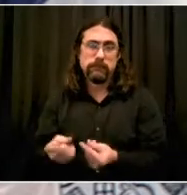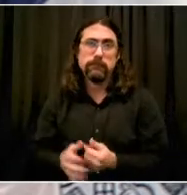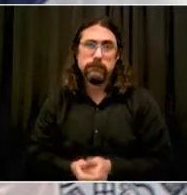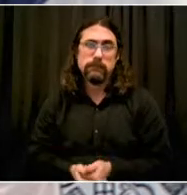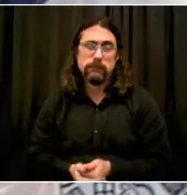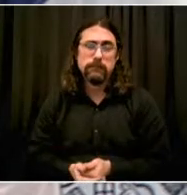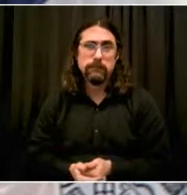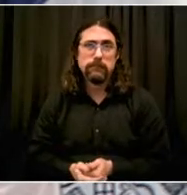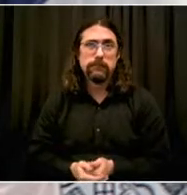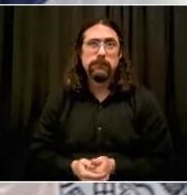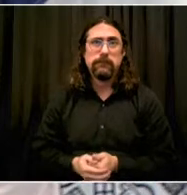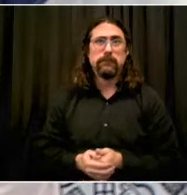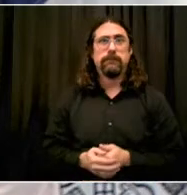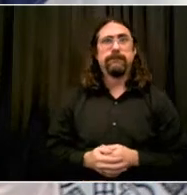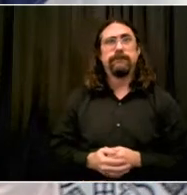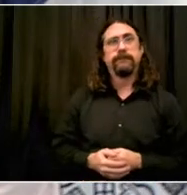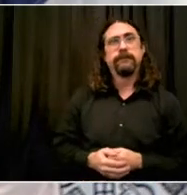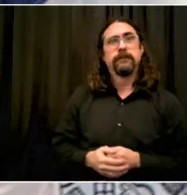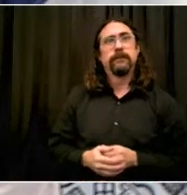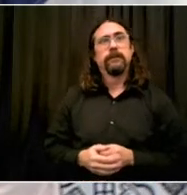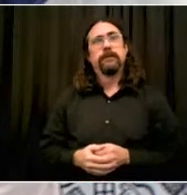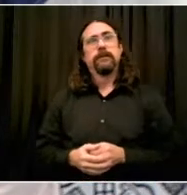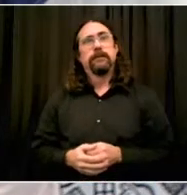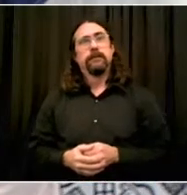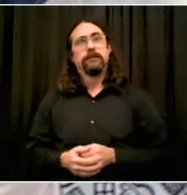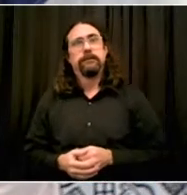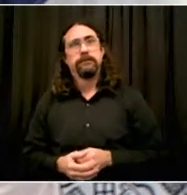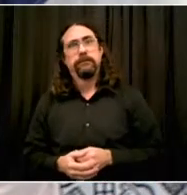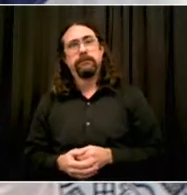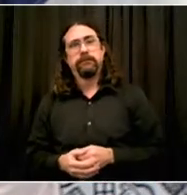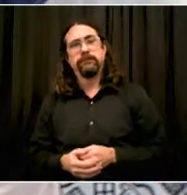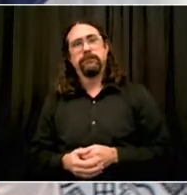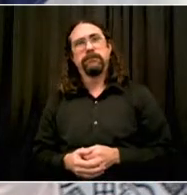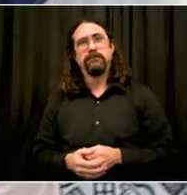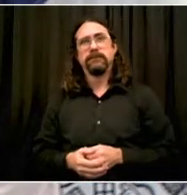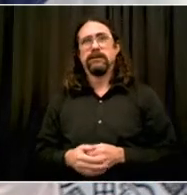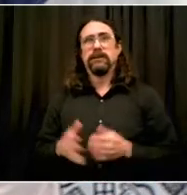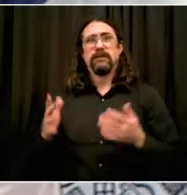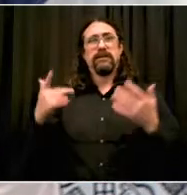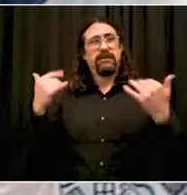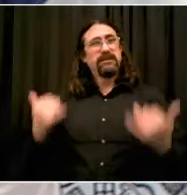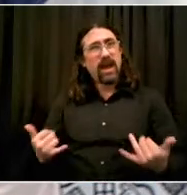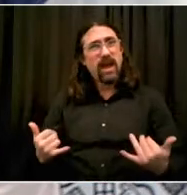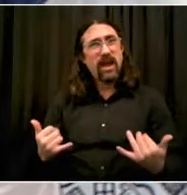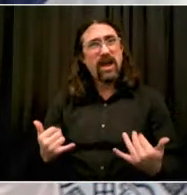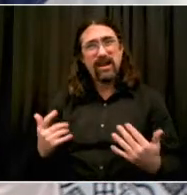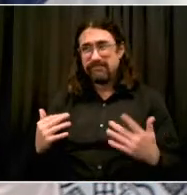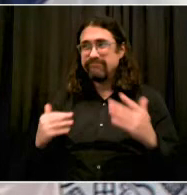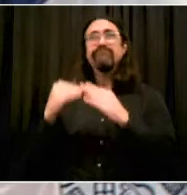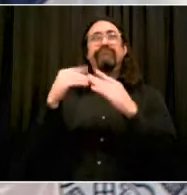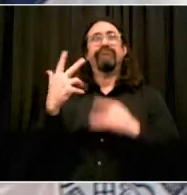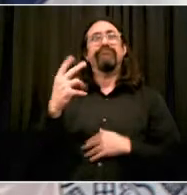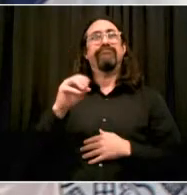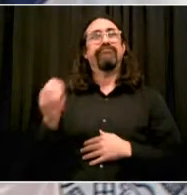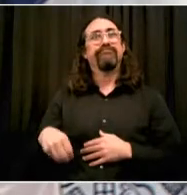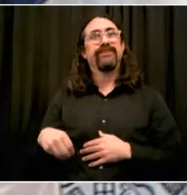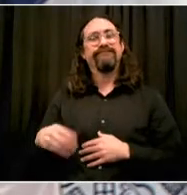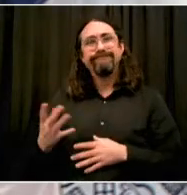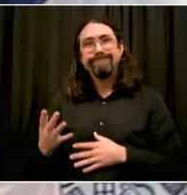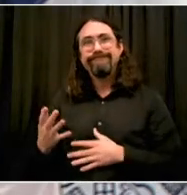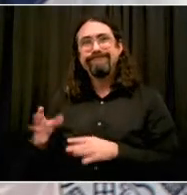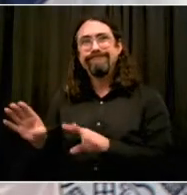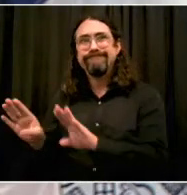But there's been resolve about the fact that the game plan so often has